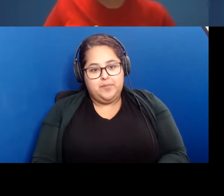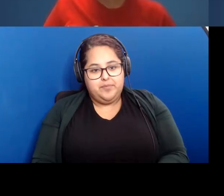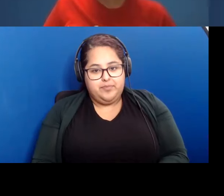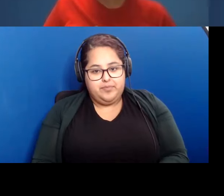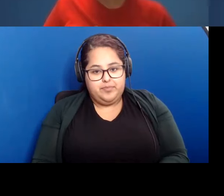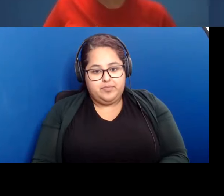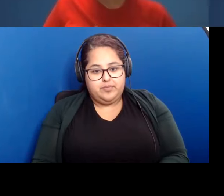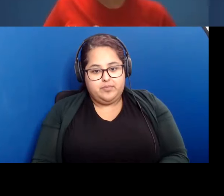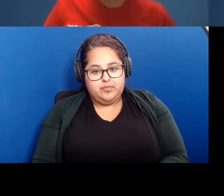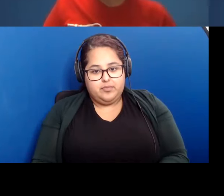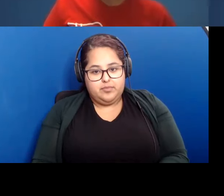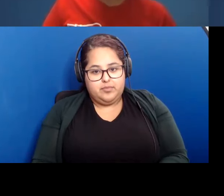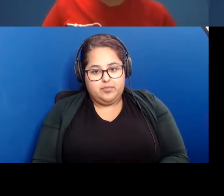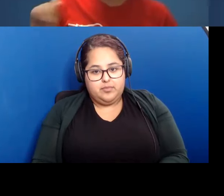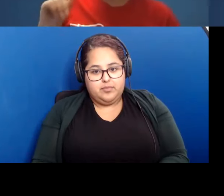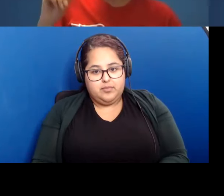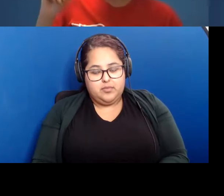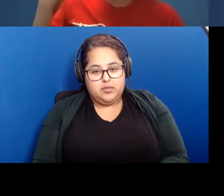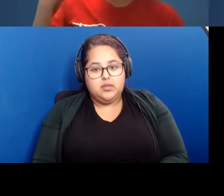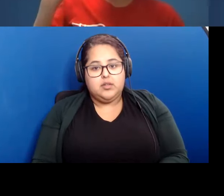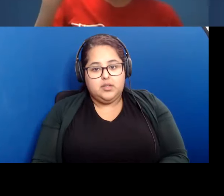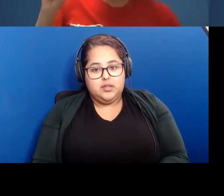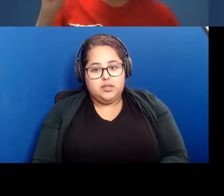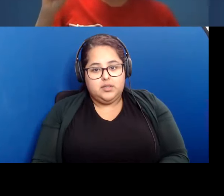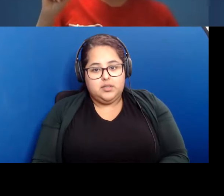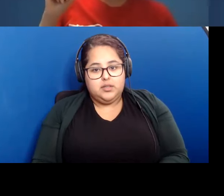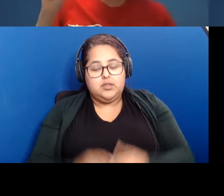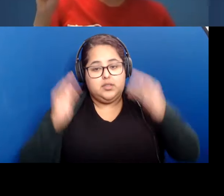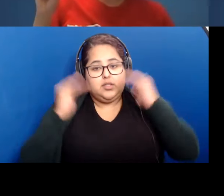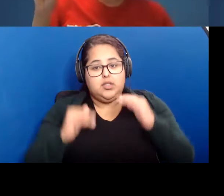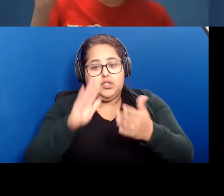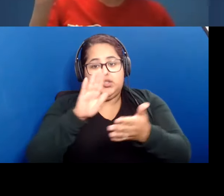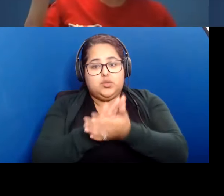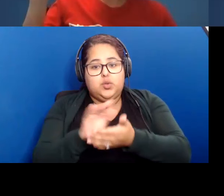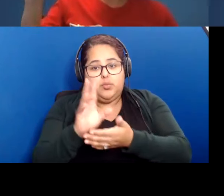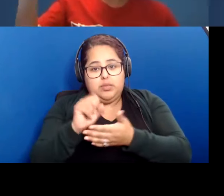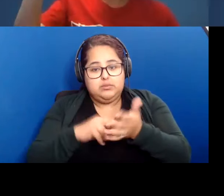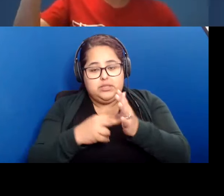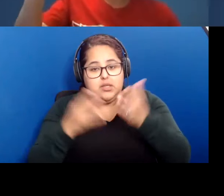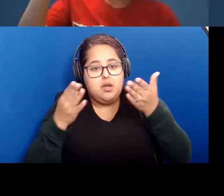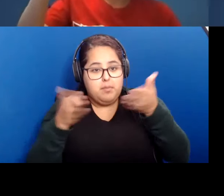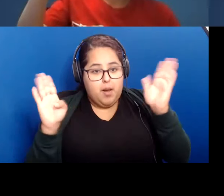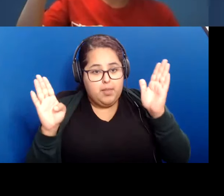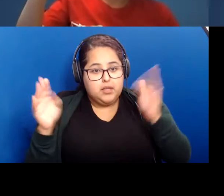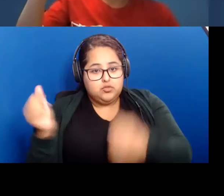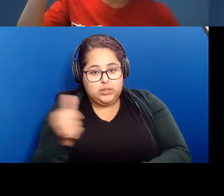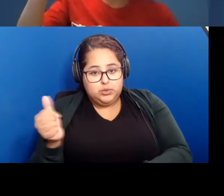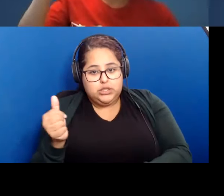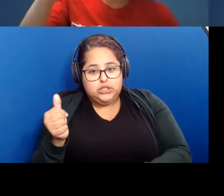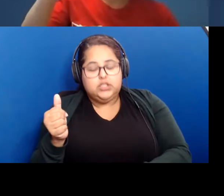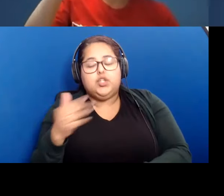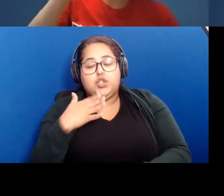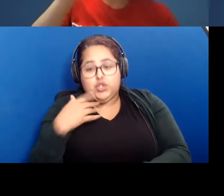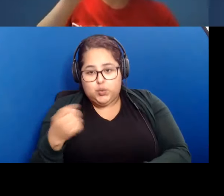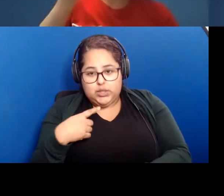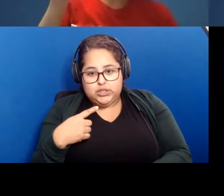All right, let's see. So school bus means public transportation. So good question.